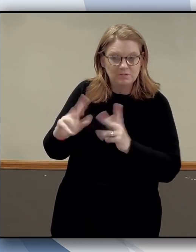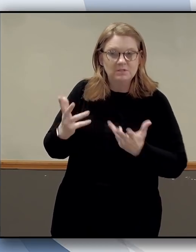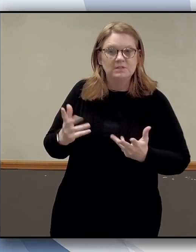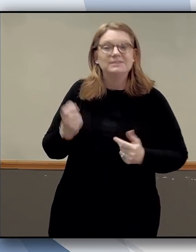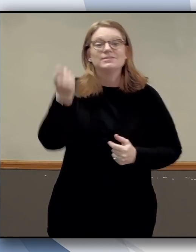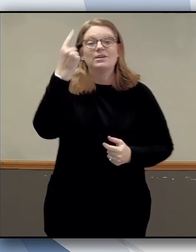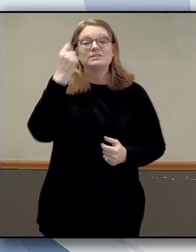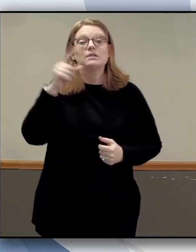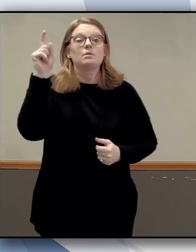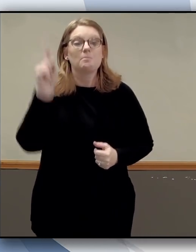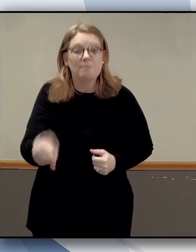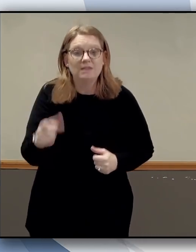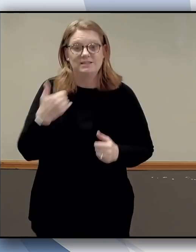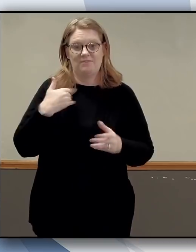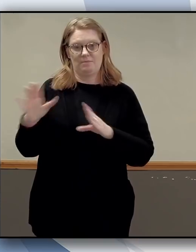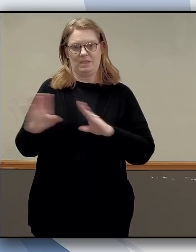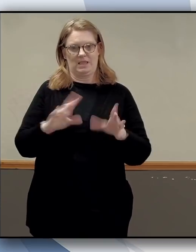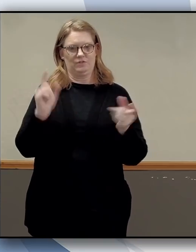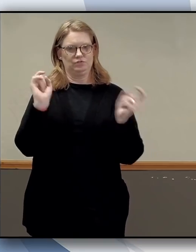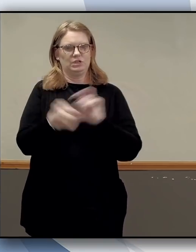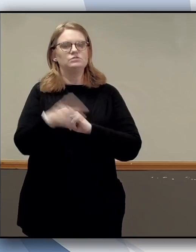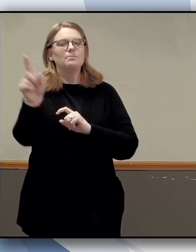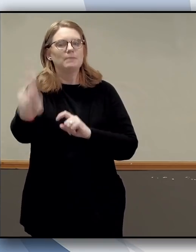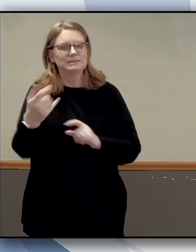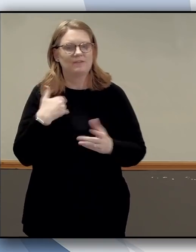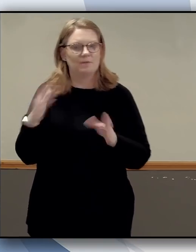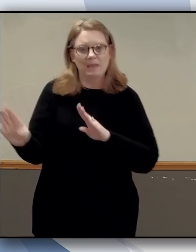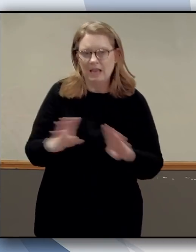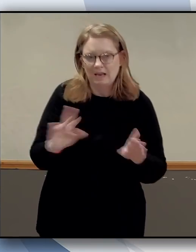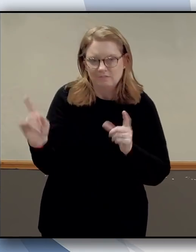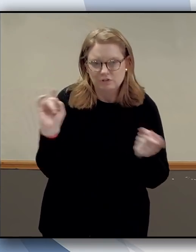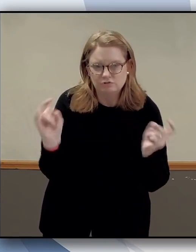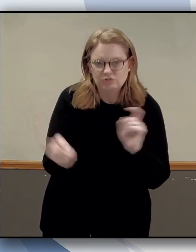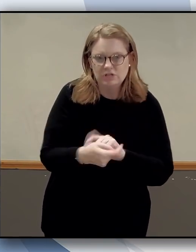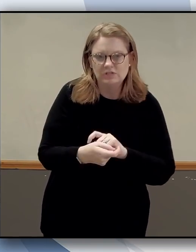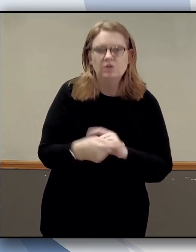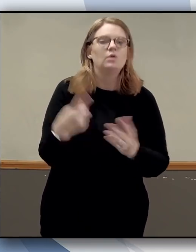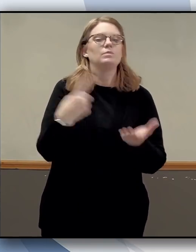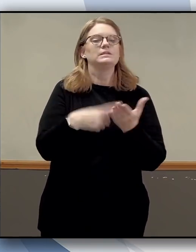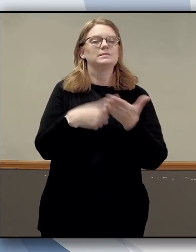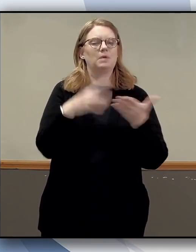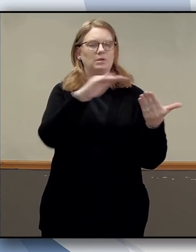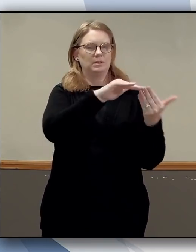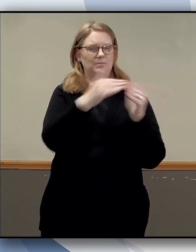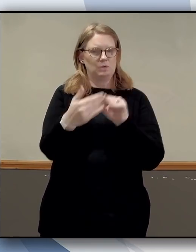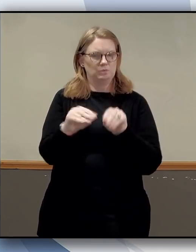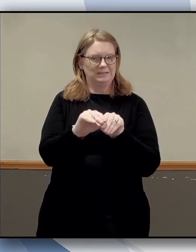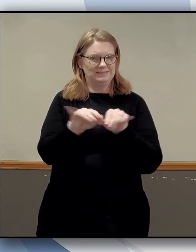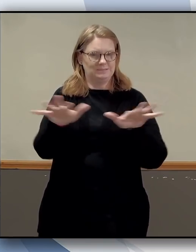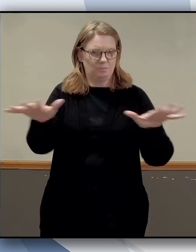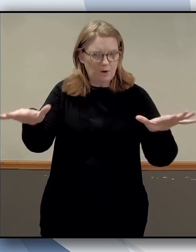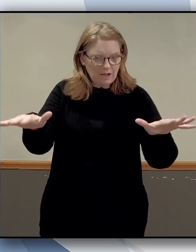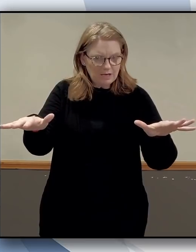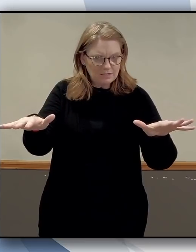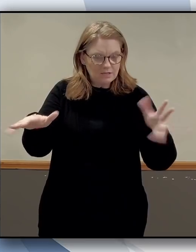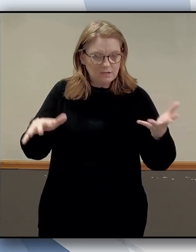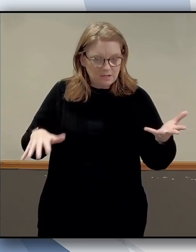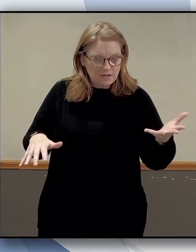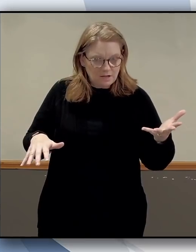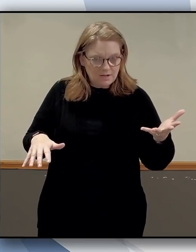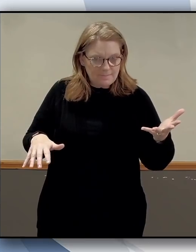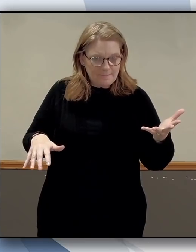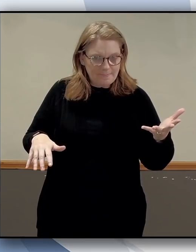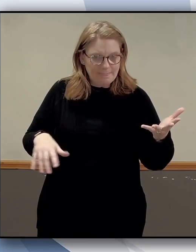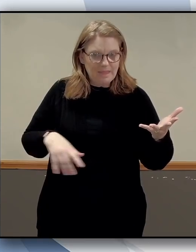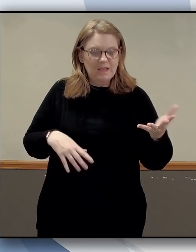help protect those most vulnerable. And again, when we talk about community spread, this is in infections